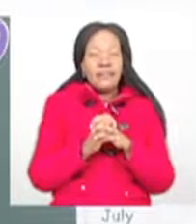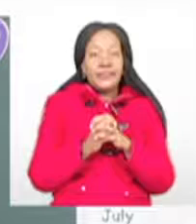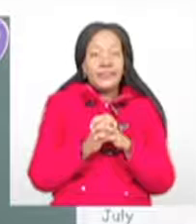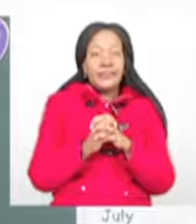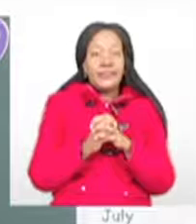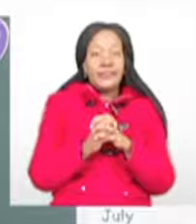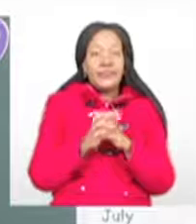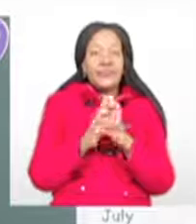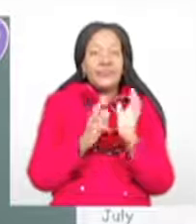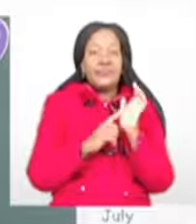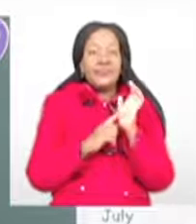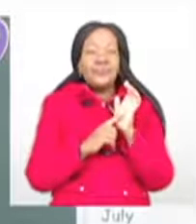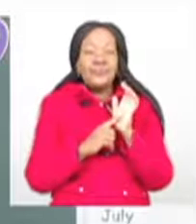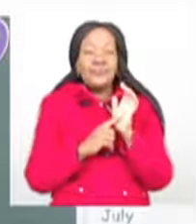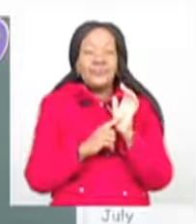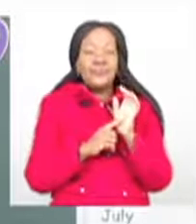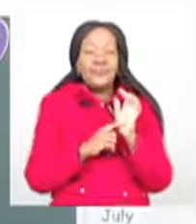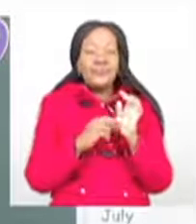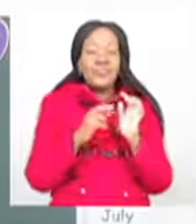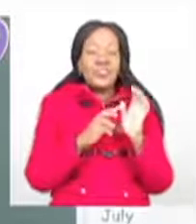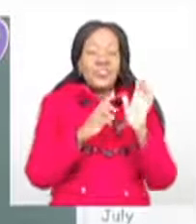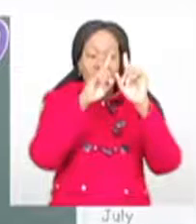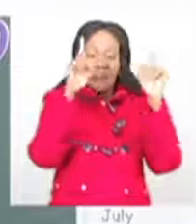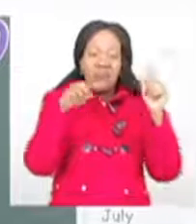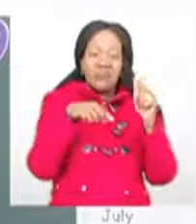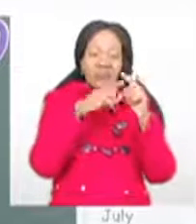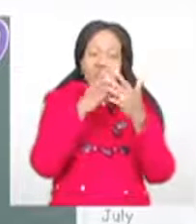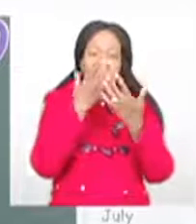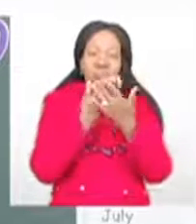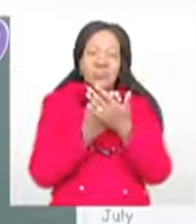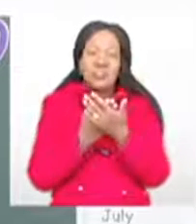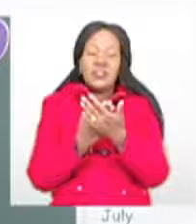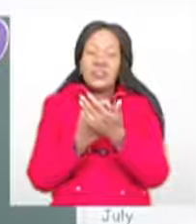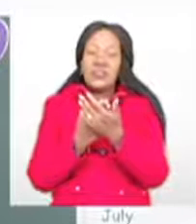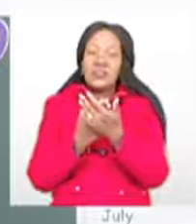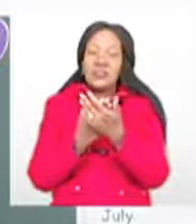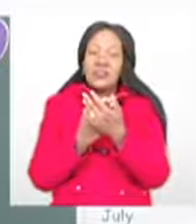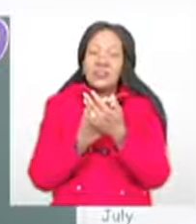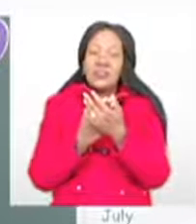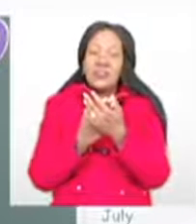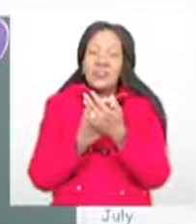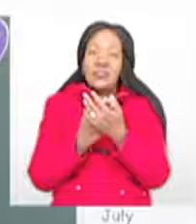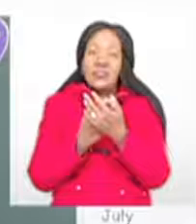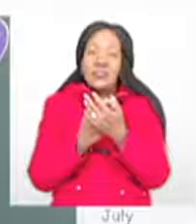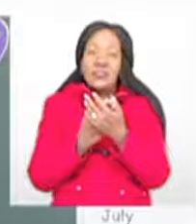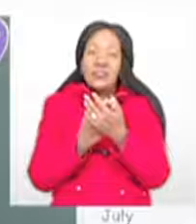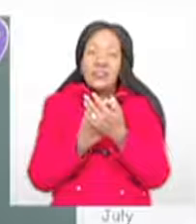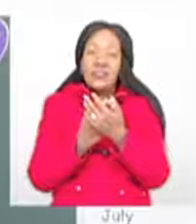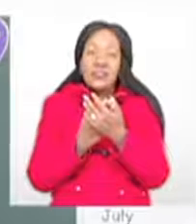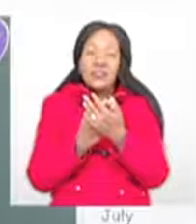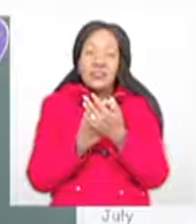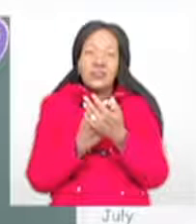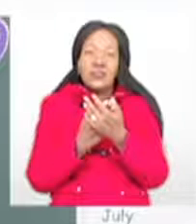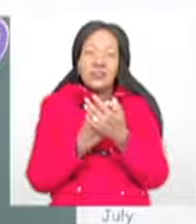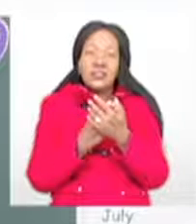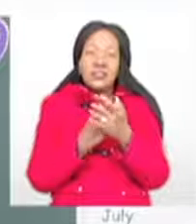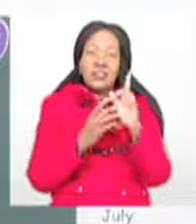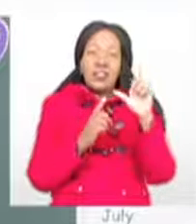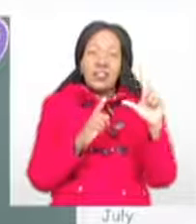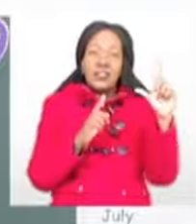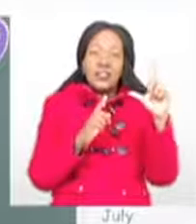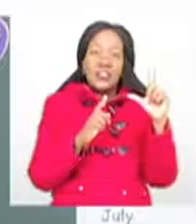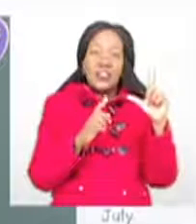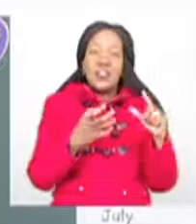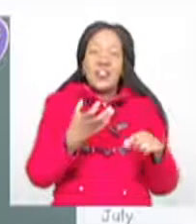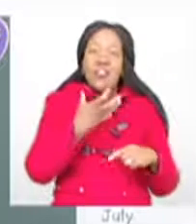If you look at these pictures that I have placed, on my left-hand side, there is